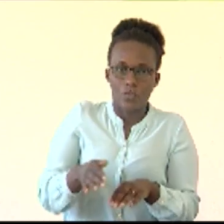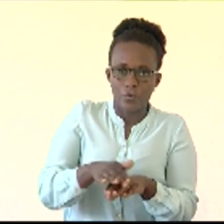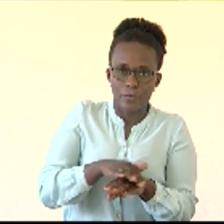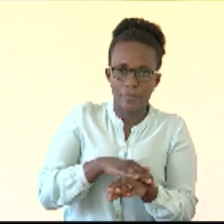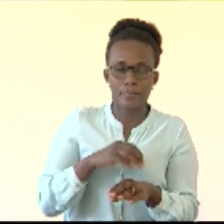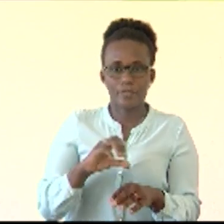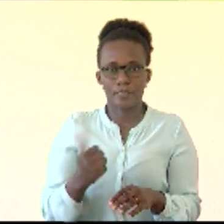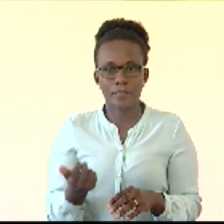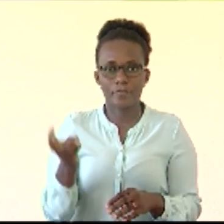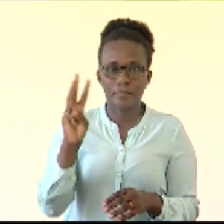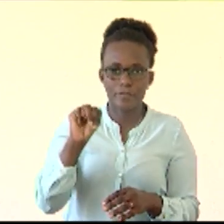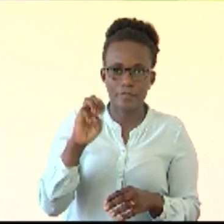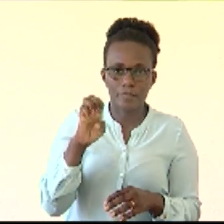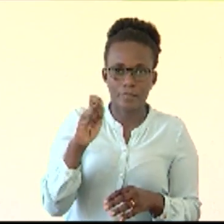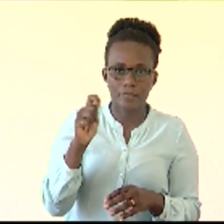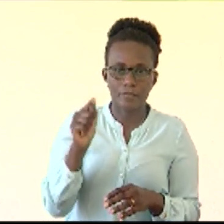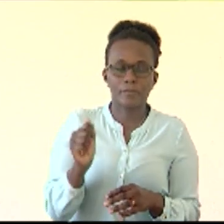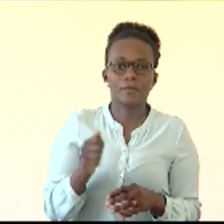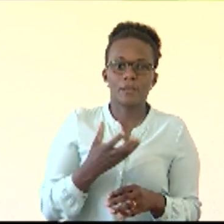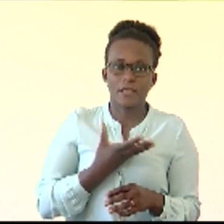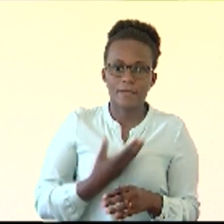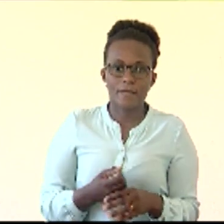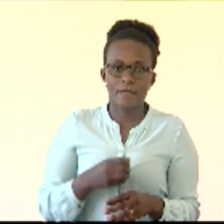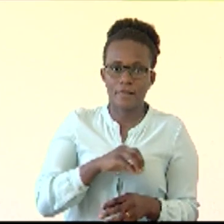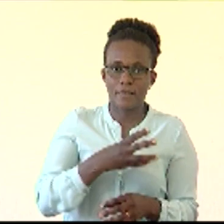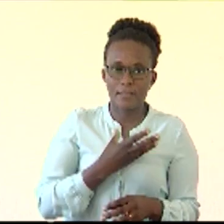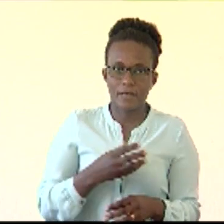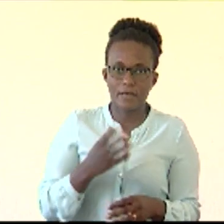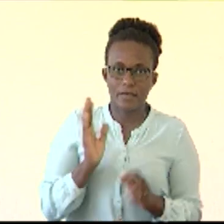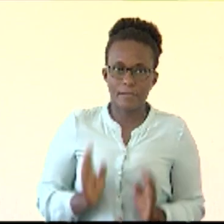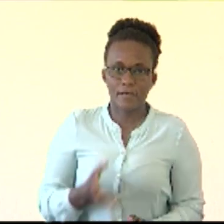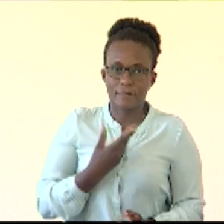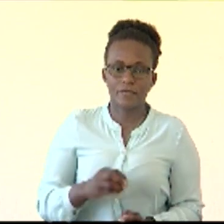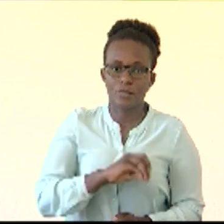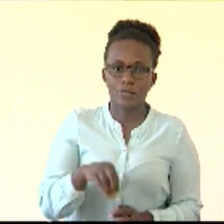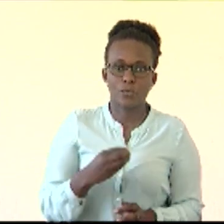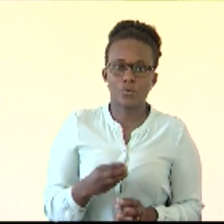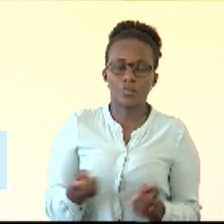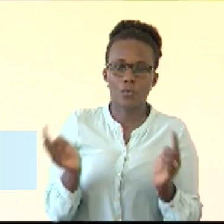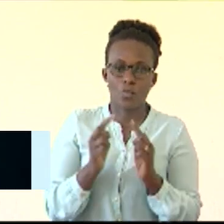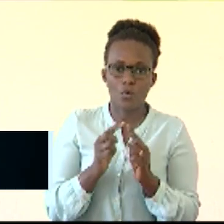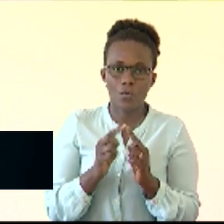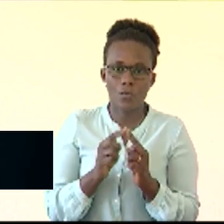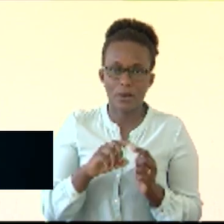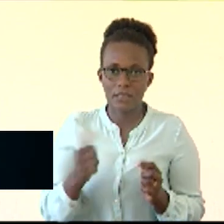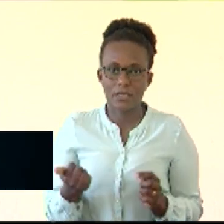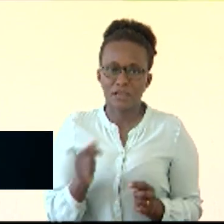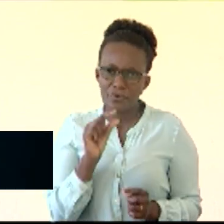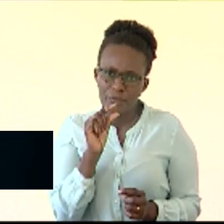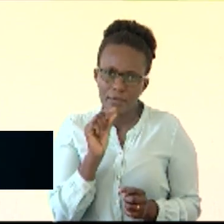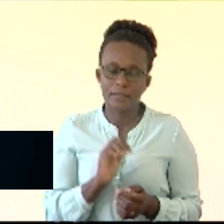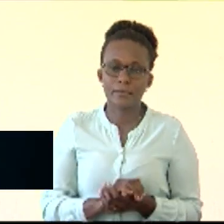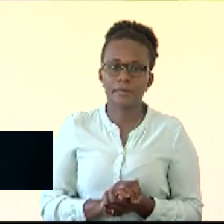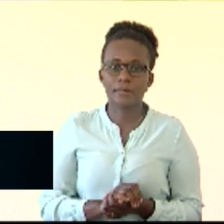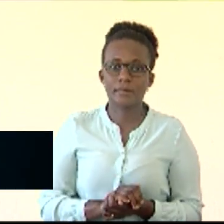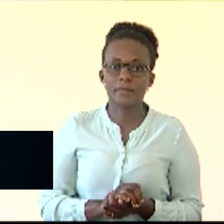must be less reactive than the one that it is covering. That is